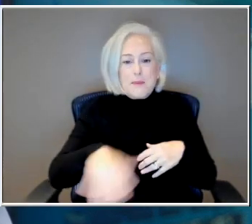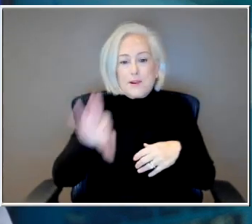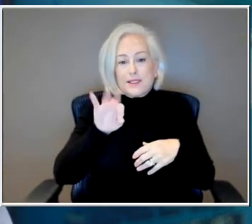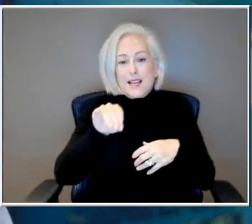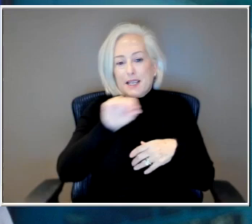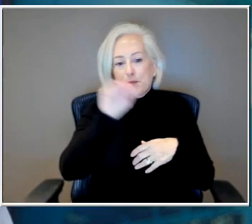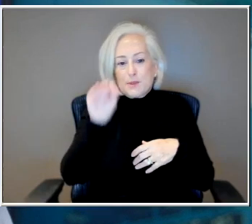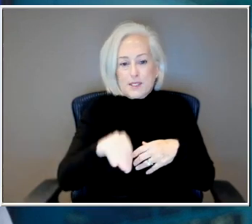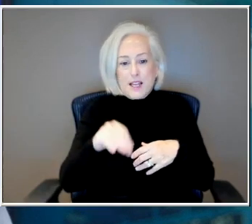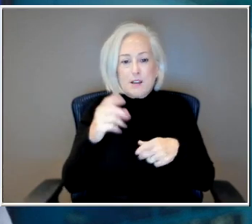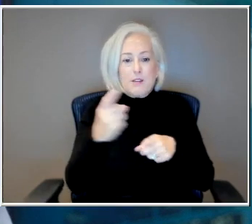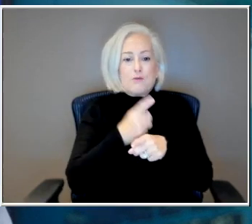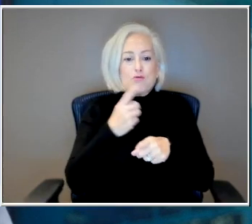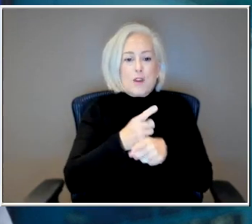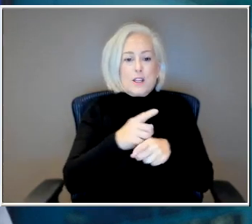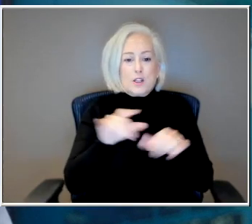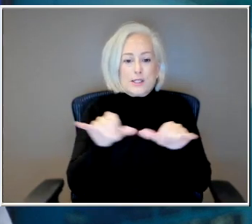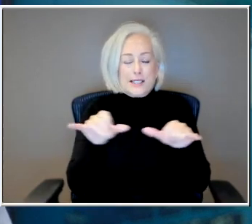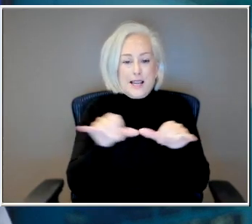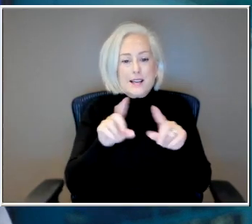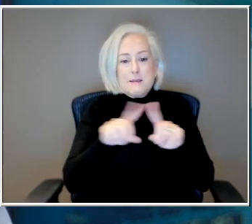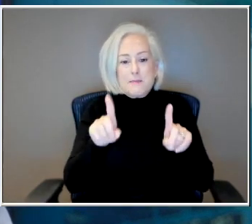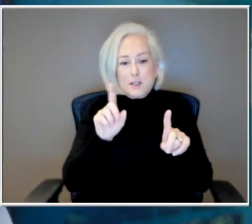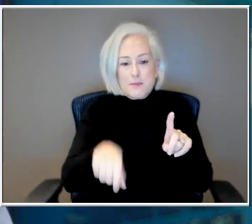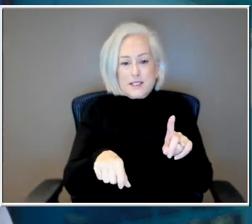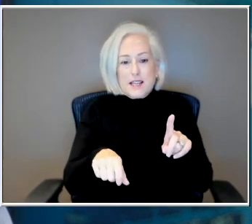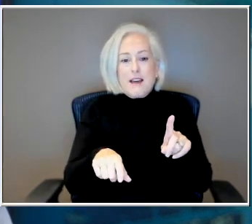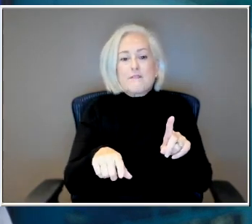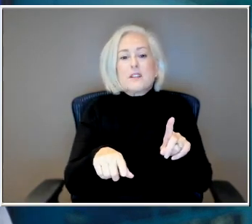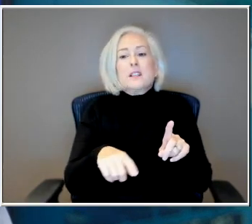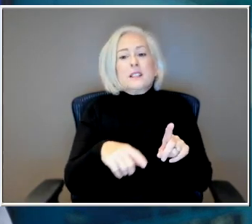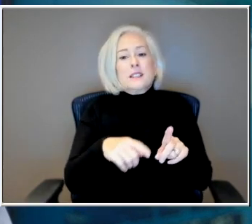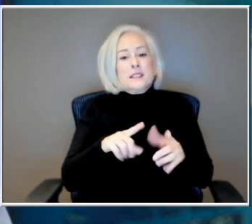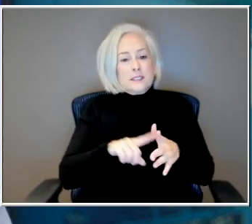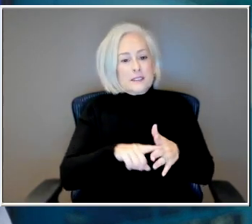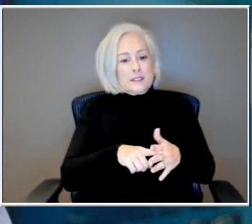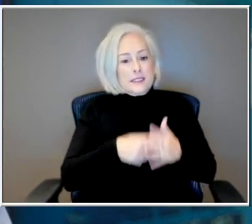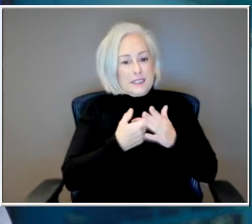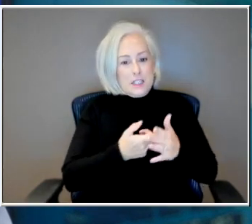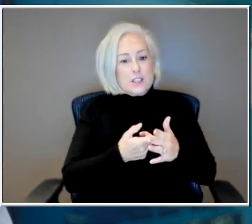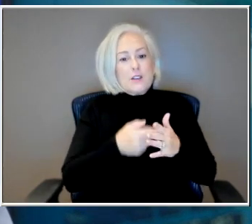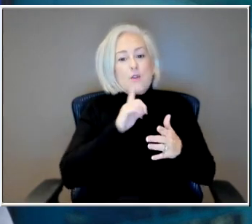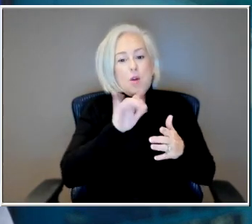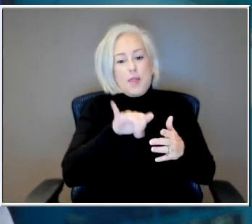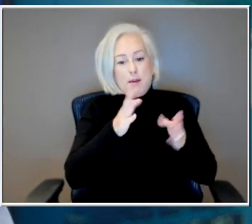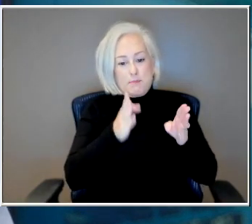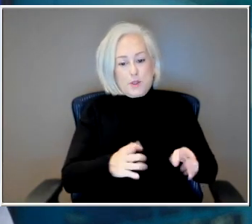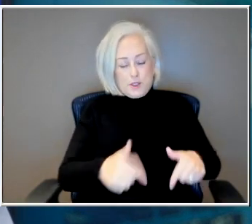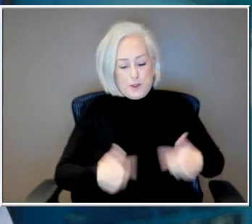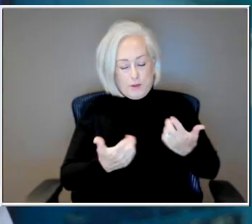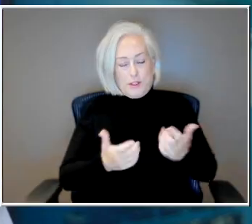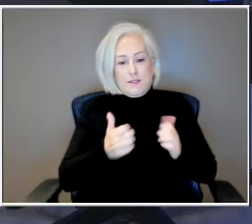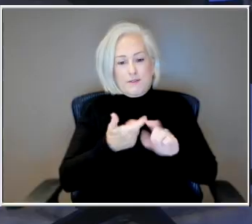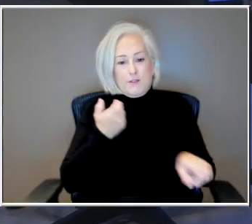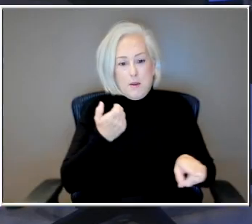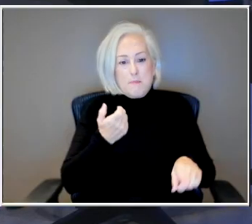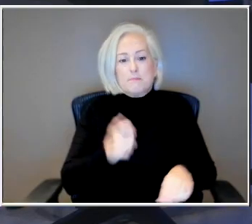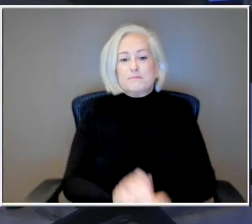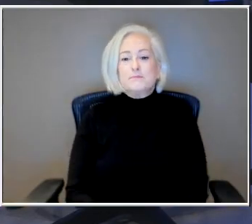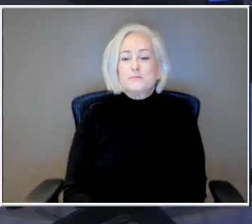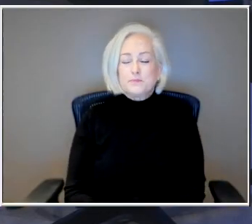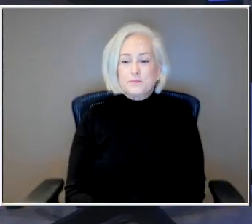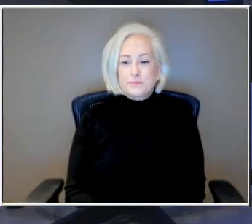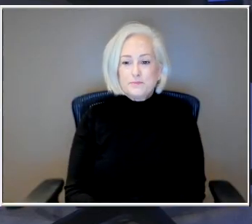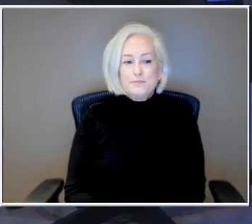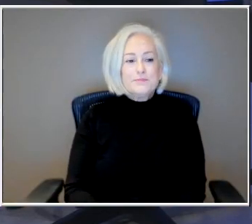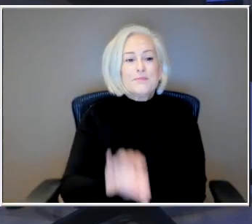size. But you have to have that original remnant for that person to live on. So that's really what it comes down to. So Jeff, I want to